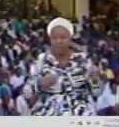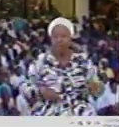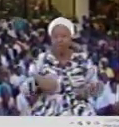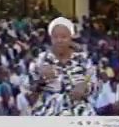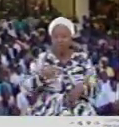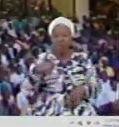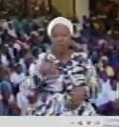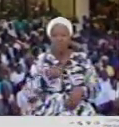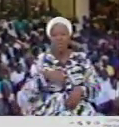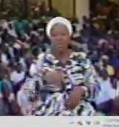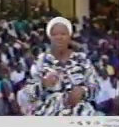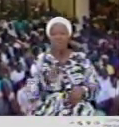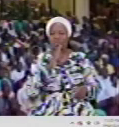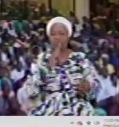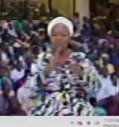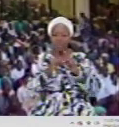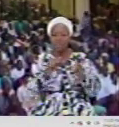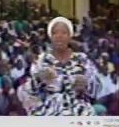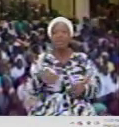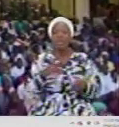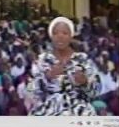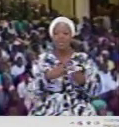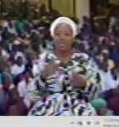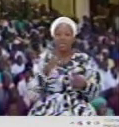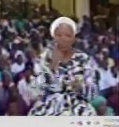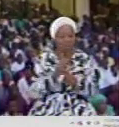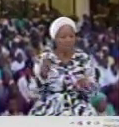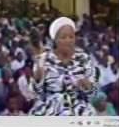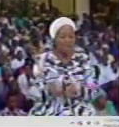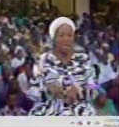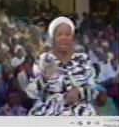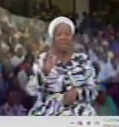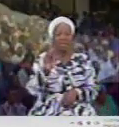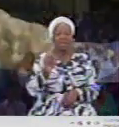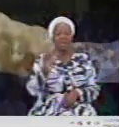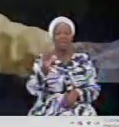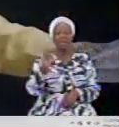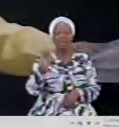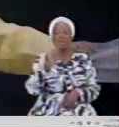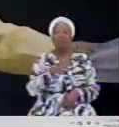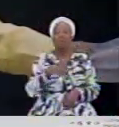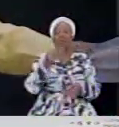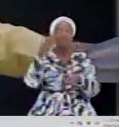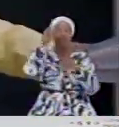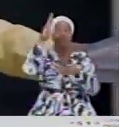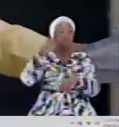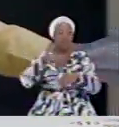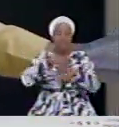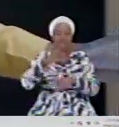are yet speaking, like Samuel, he'll send the thunder, he will